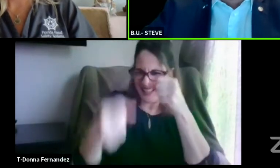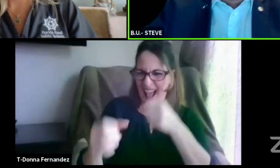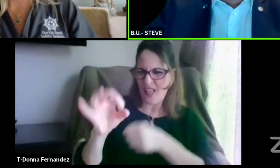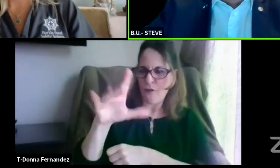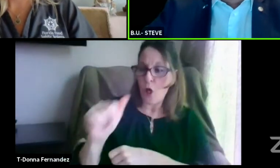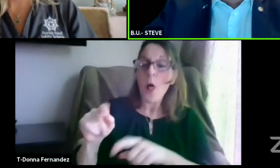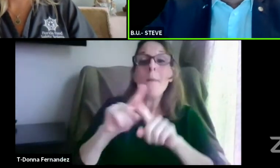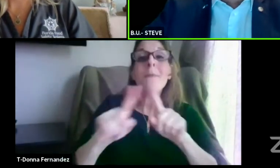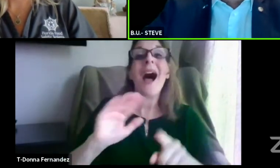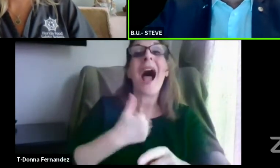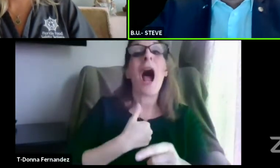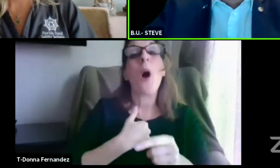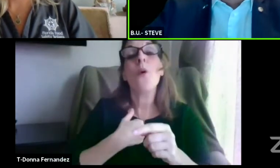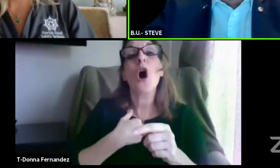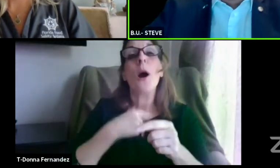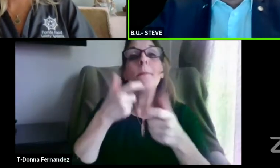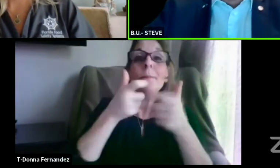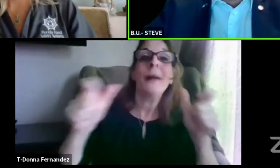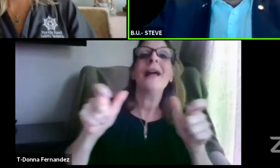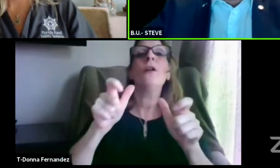offices in Miami Lakes.